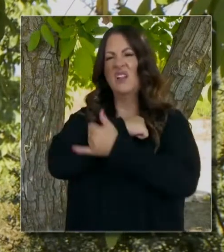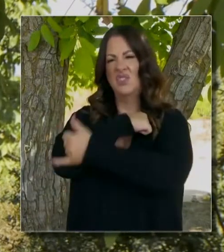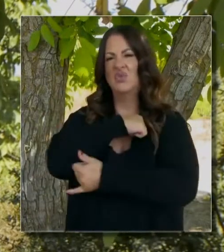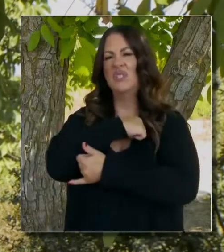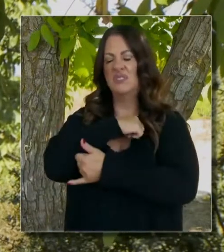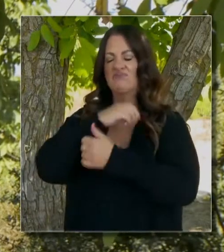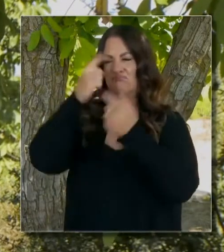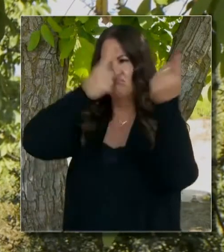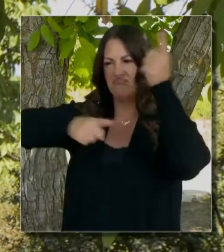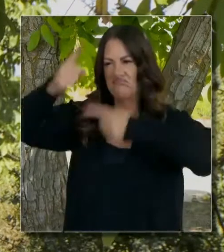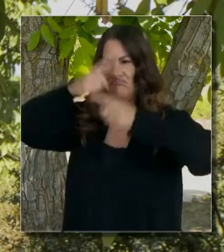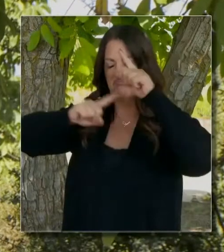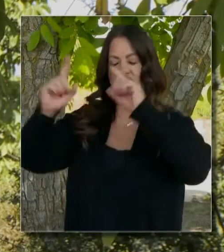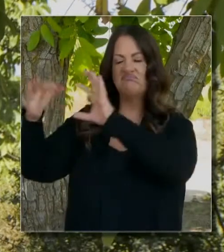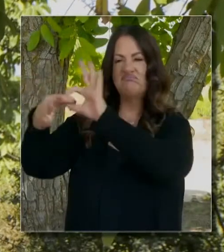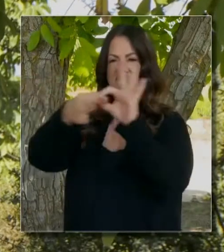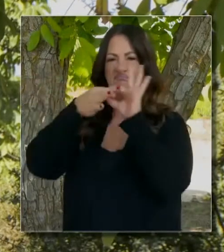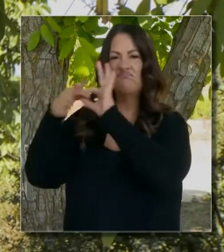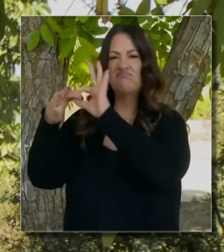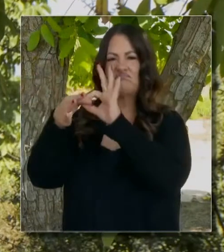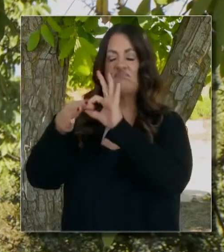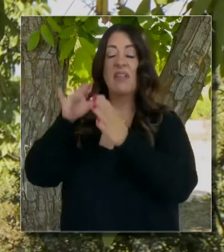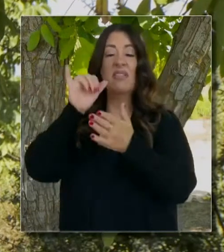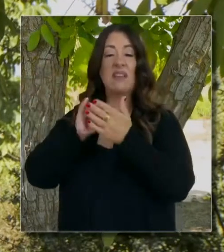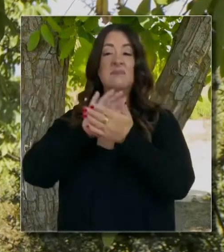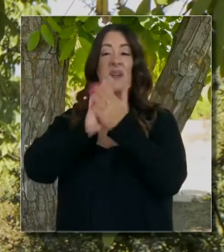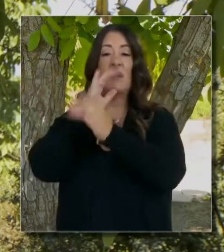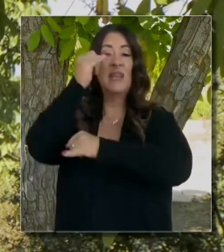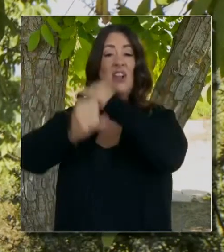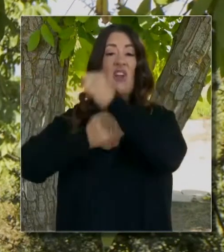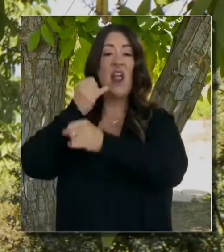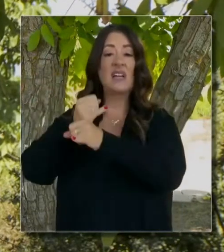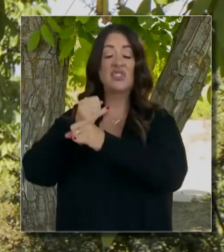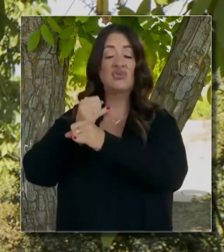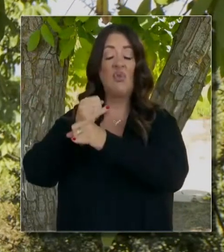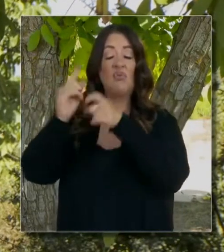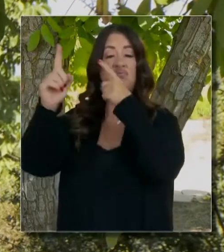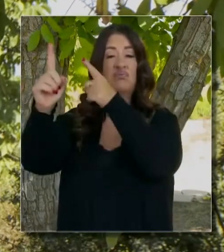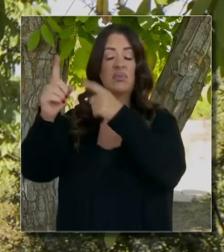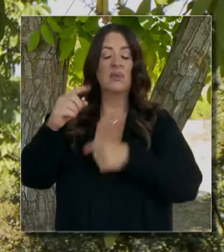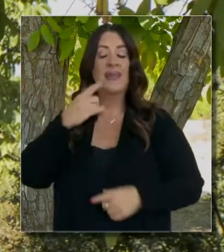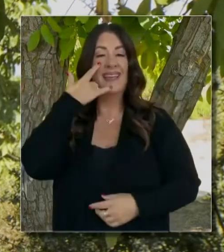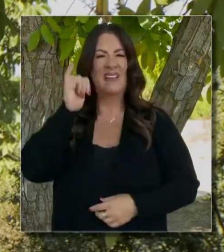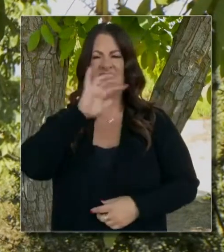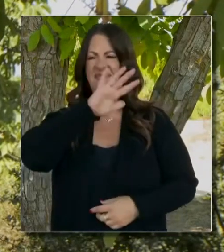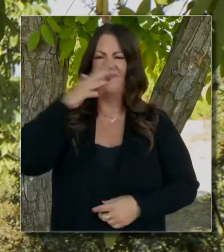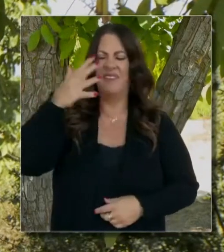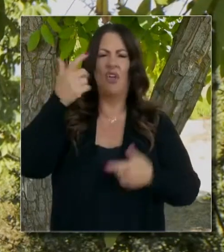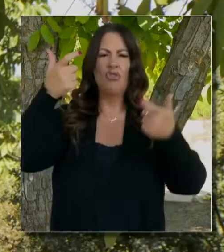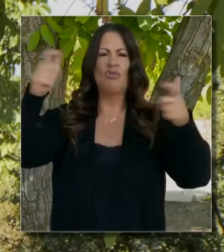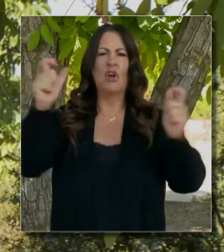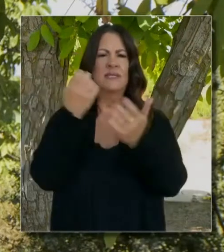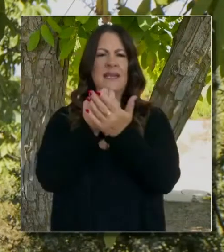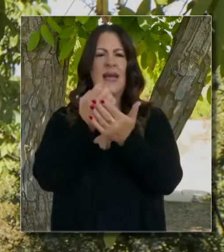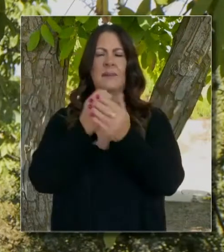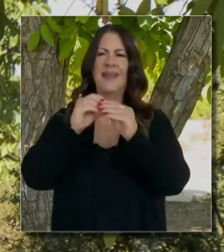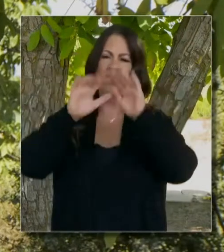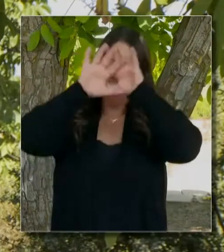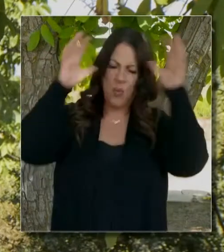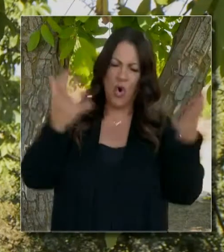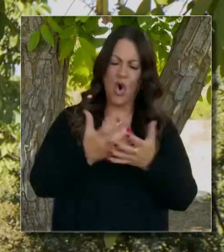the same. This is an international movement. California, as the fifth largest economy in the world, needs to flex